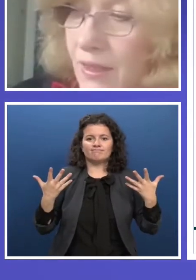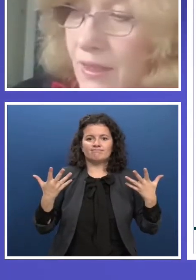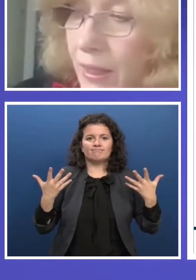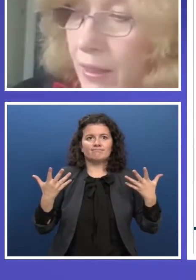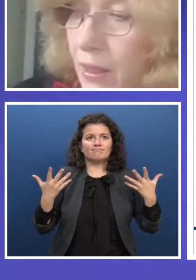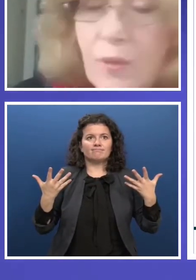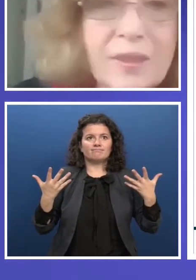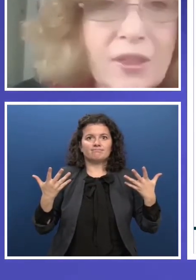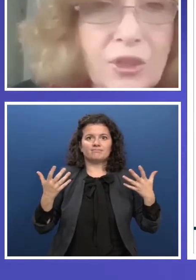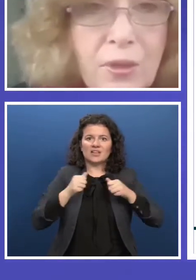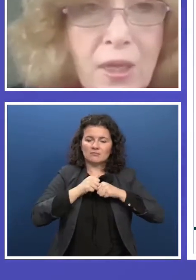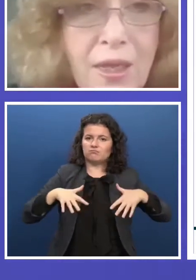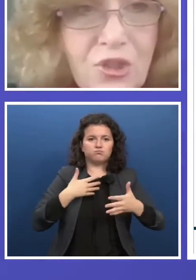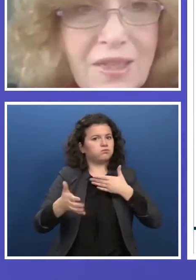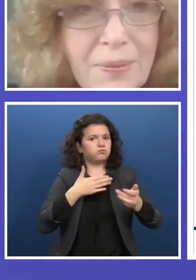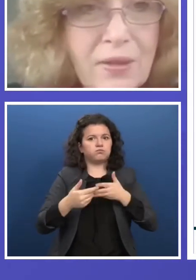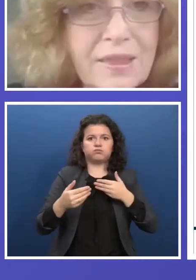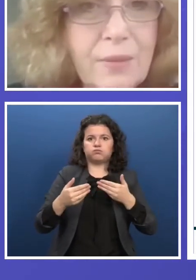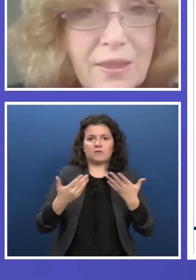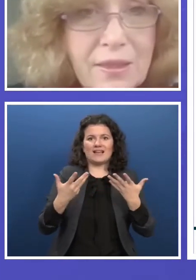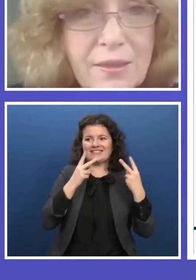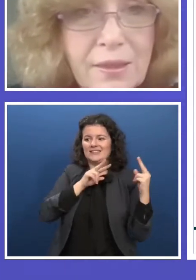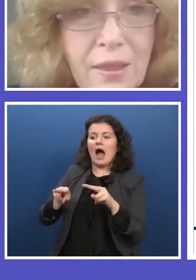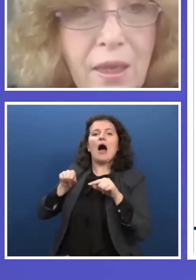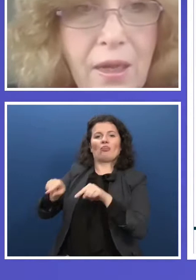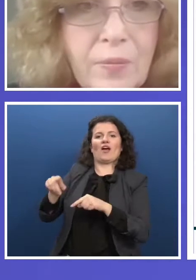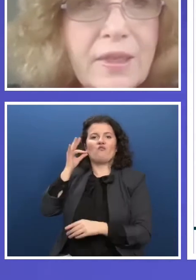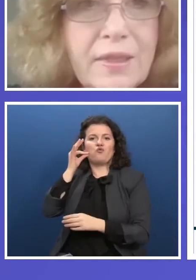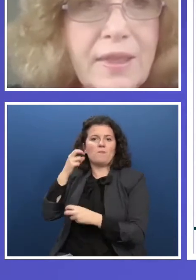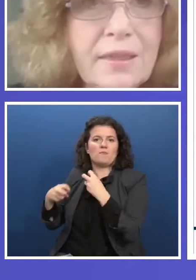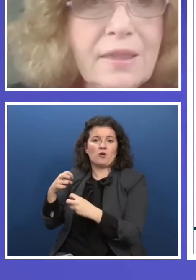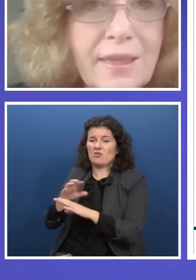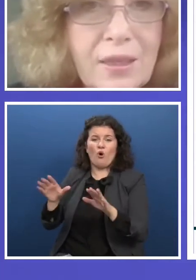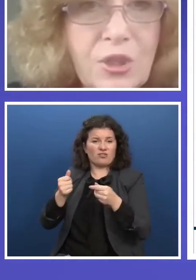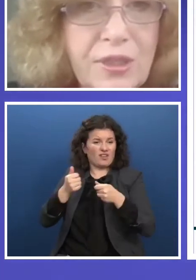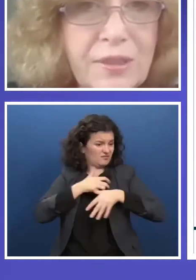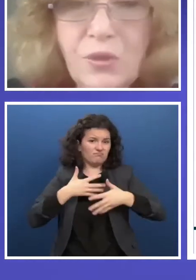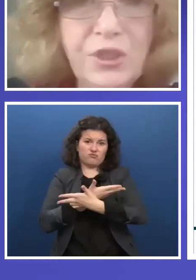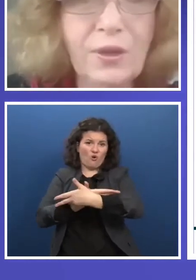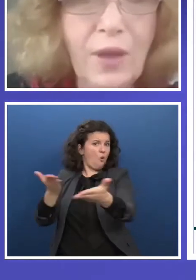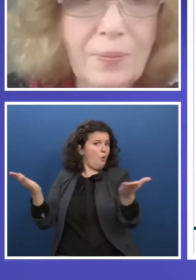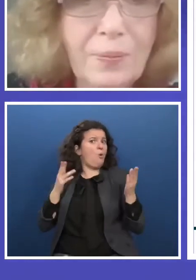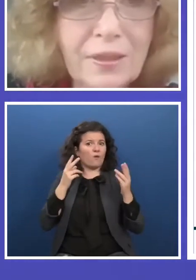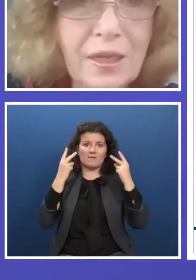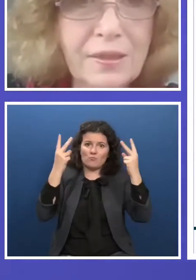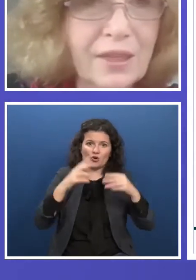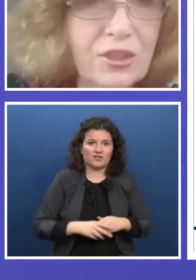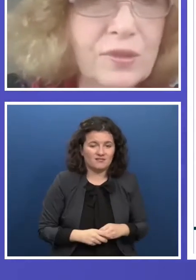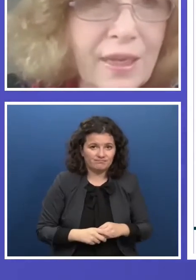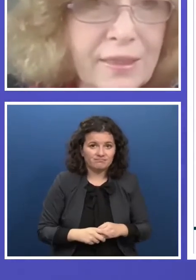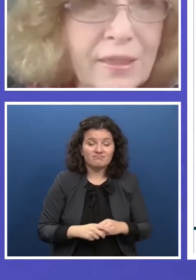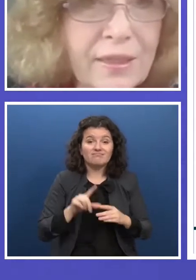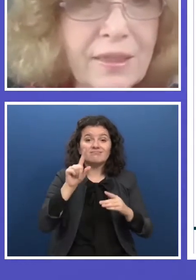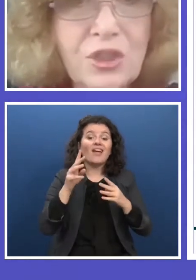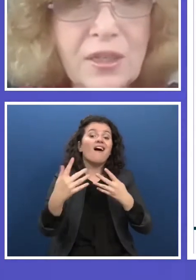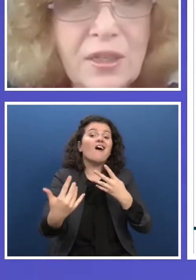This is not simply a women's issue. Transparency matters. getting the data which is so absent,